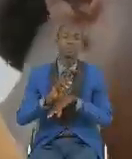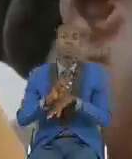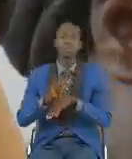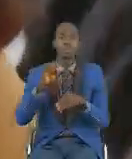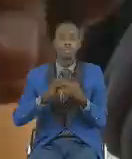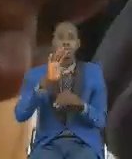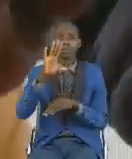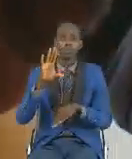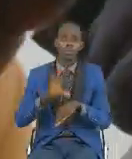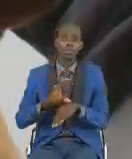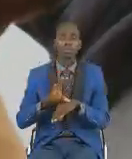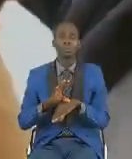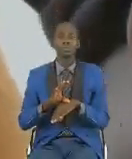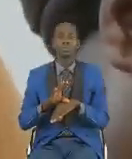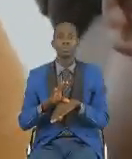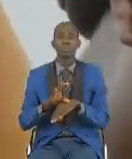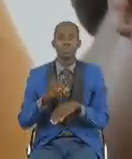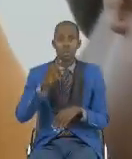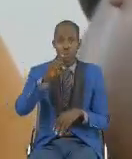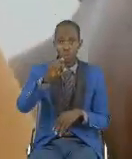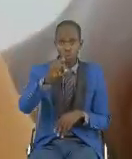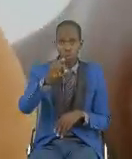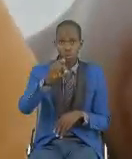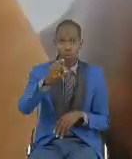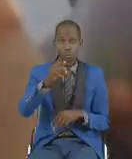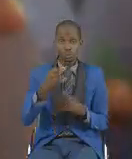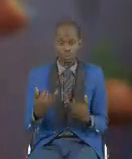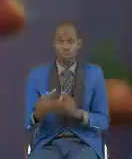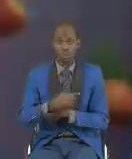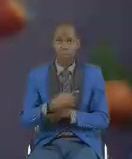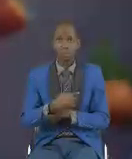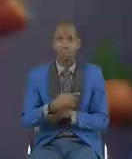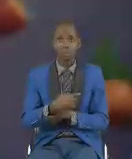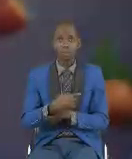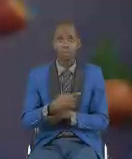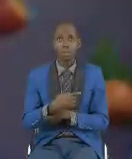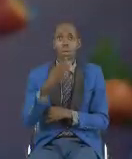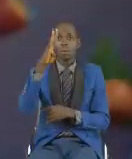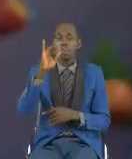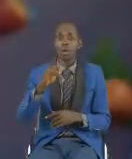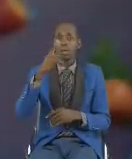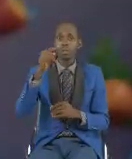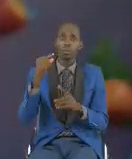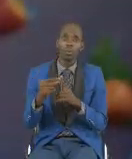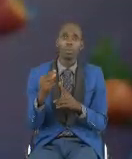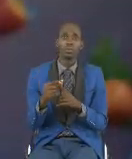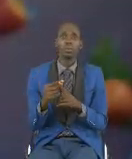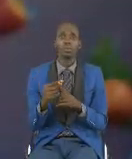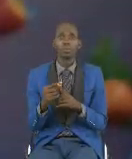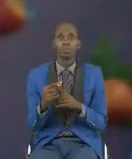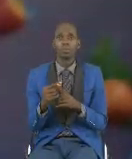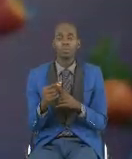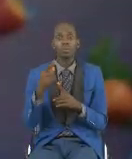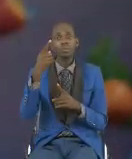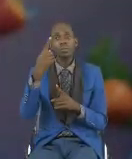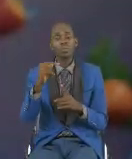church, Amen. You, Amen. Today, Amen. By the word, Amen. The word of